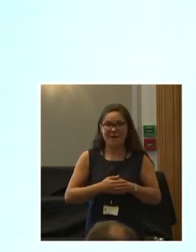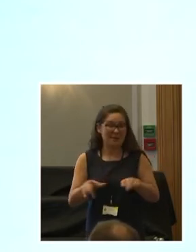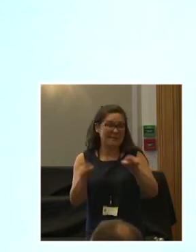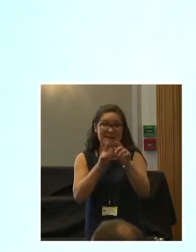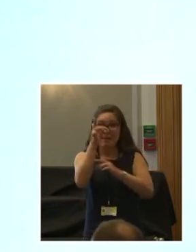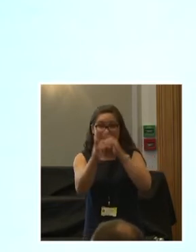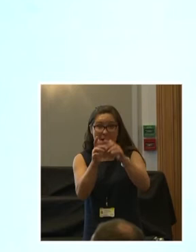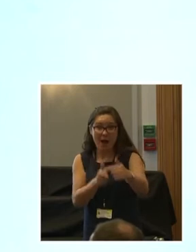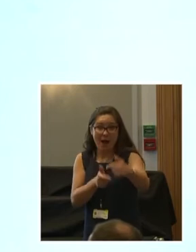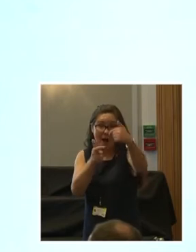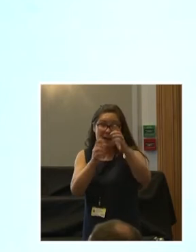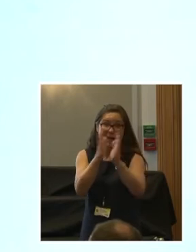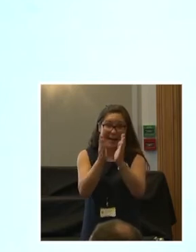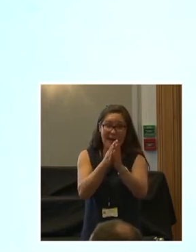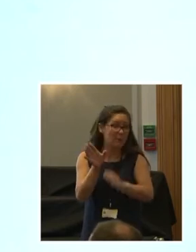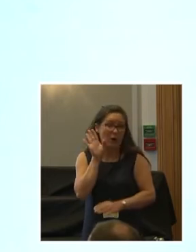but I can't hear you, sorry.